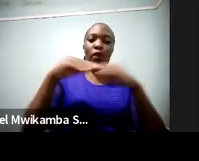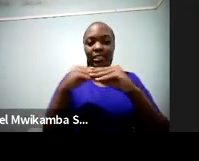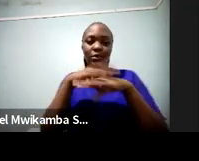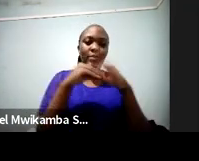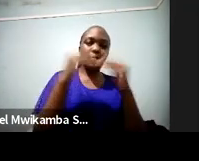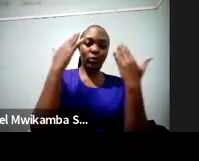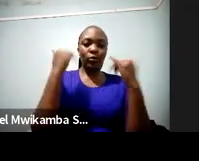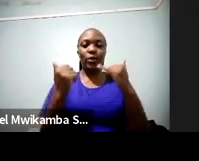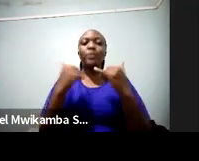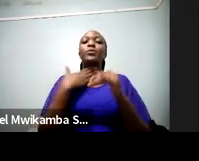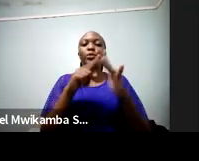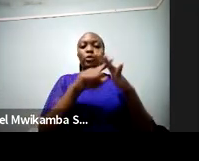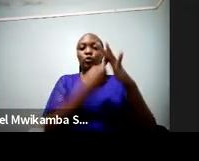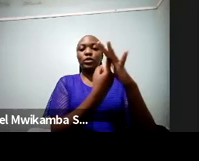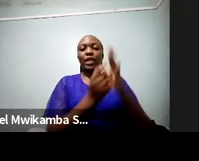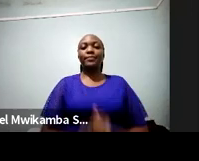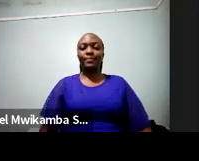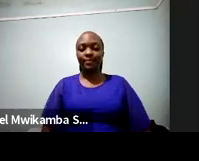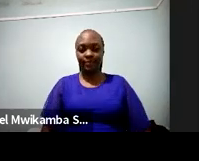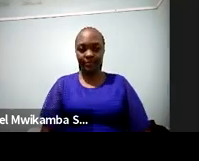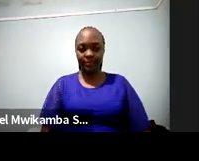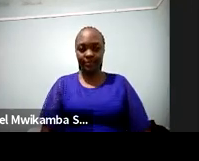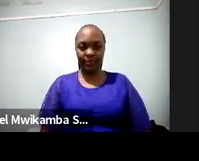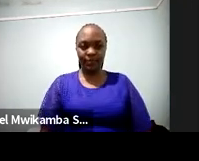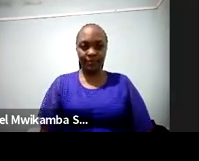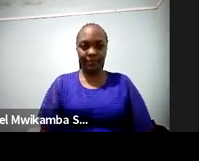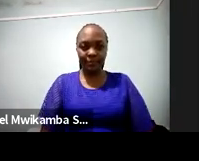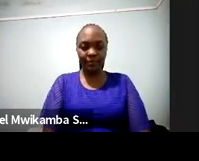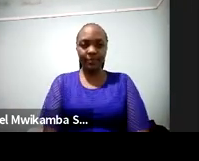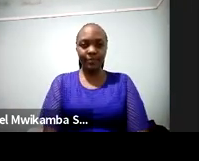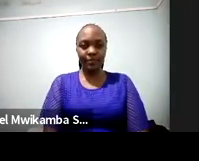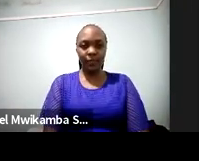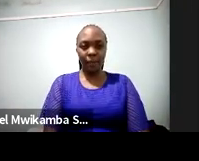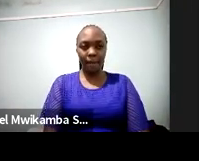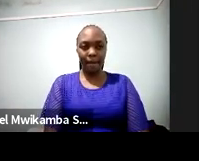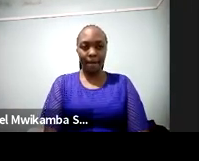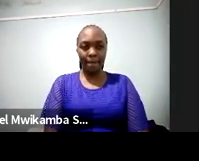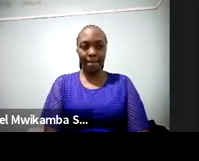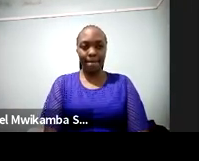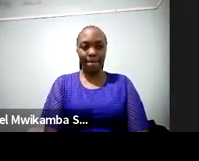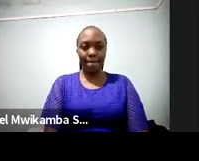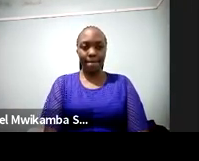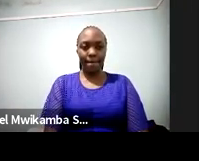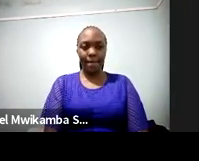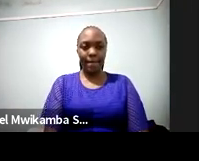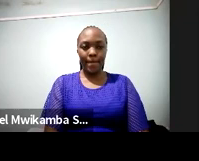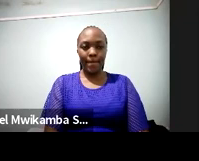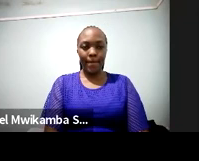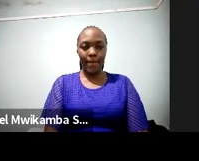So that's a good indication of who amongst you has done this course. That is exciting.